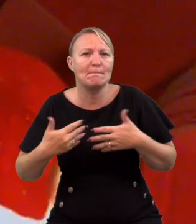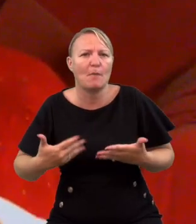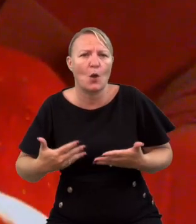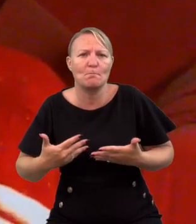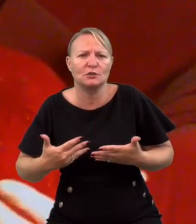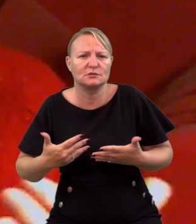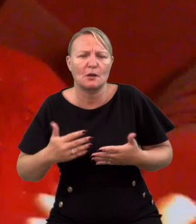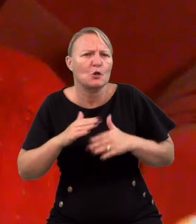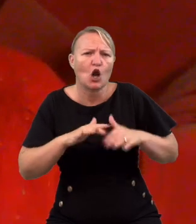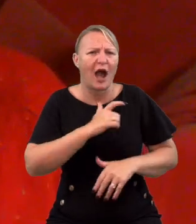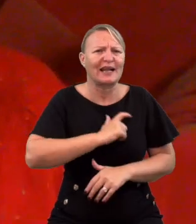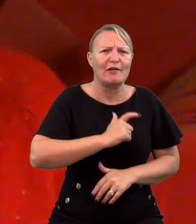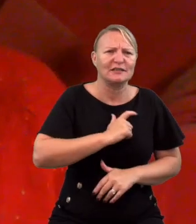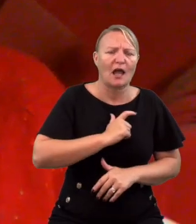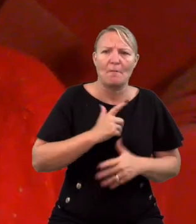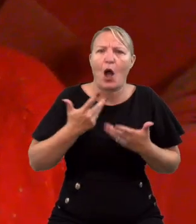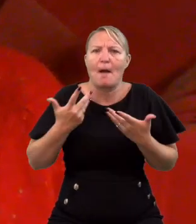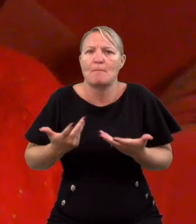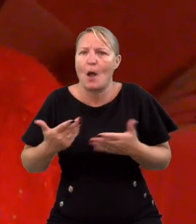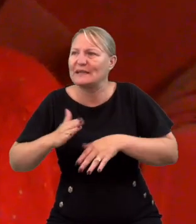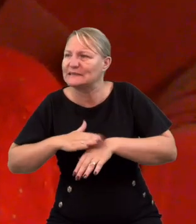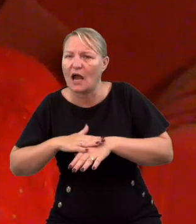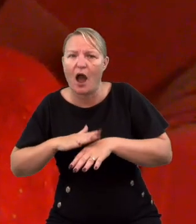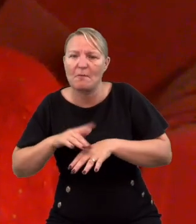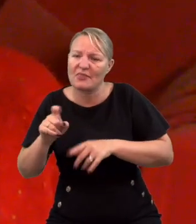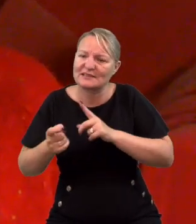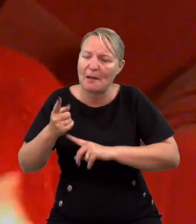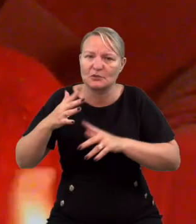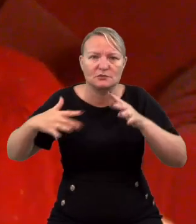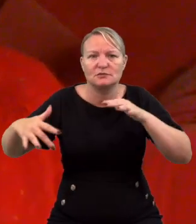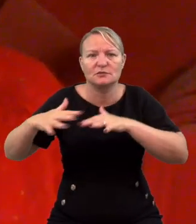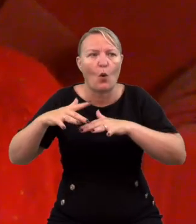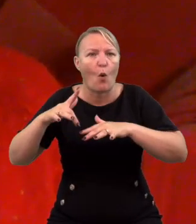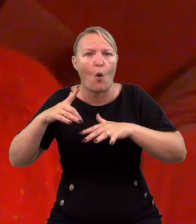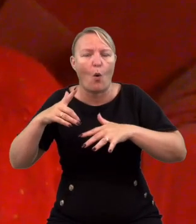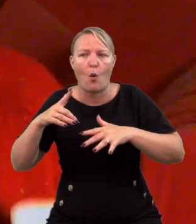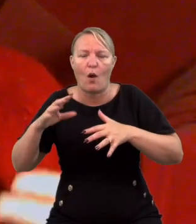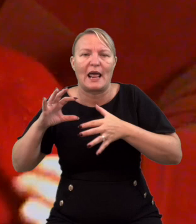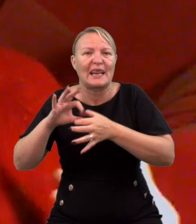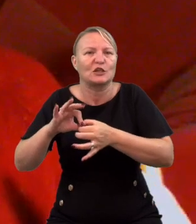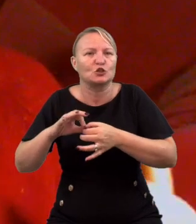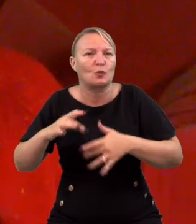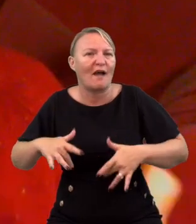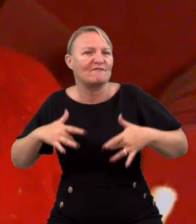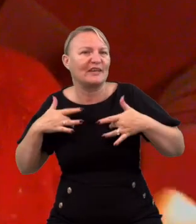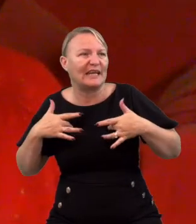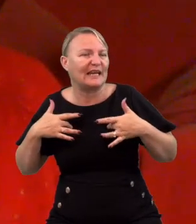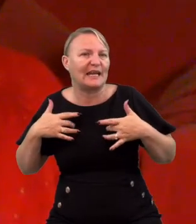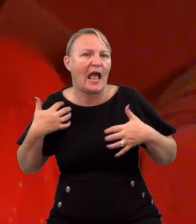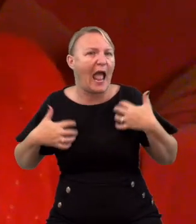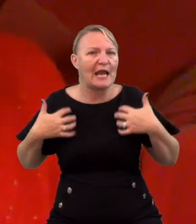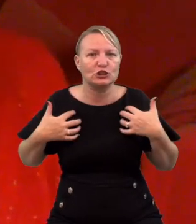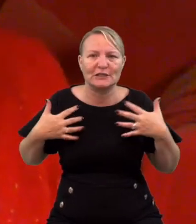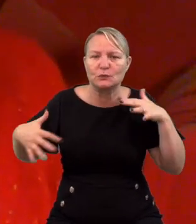that's not necessarily a character, but is an energy or a